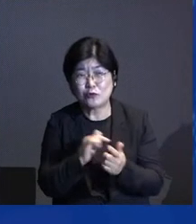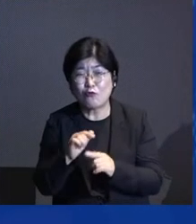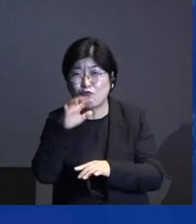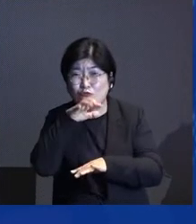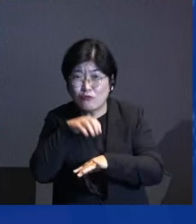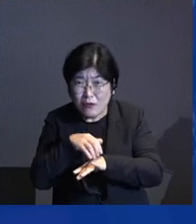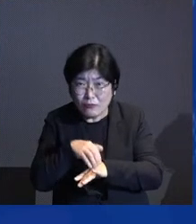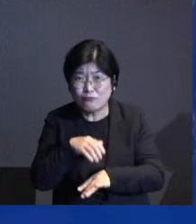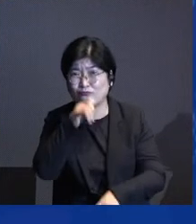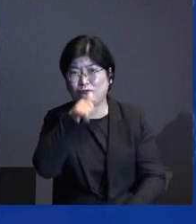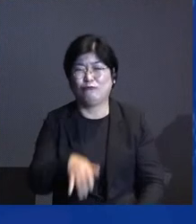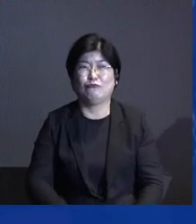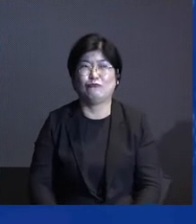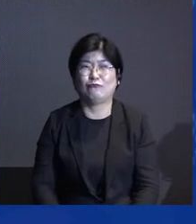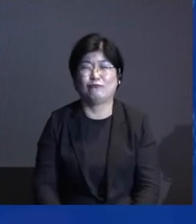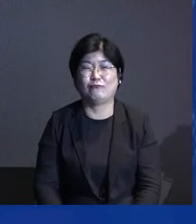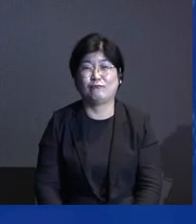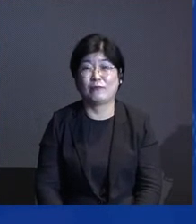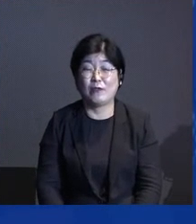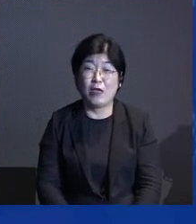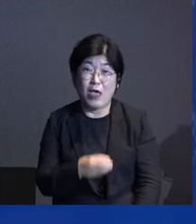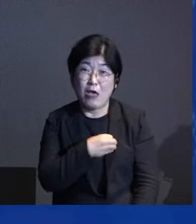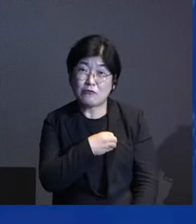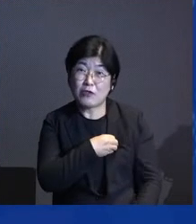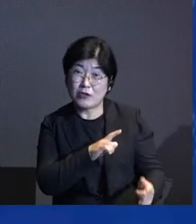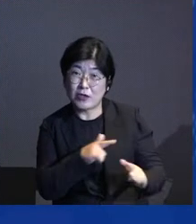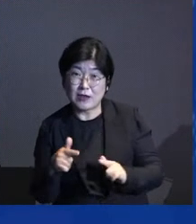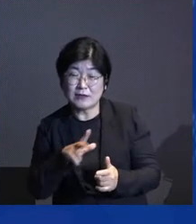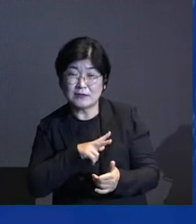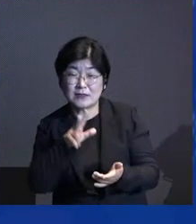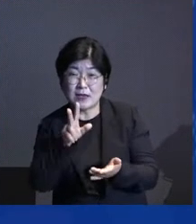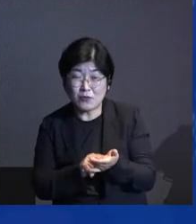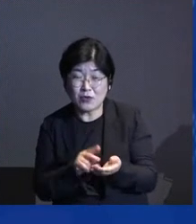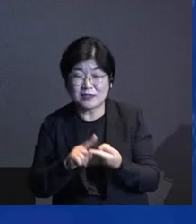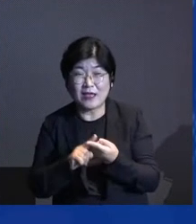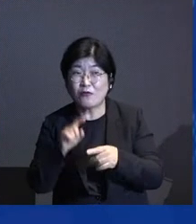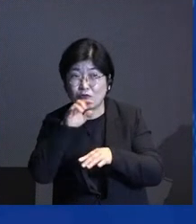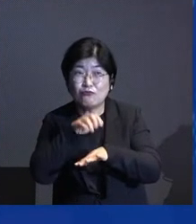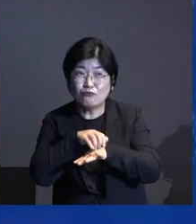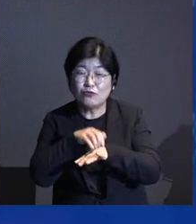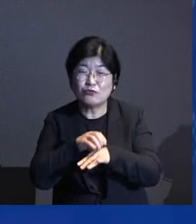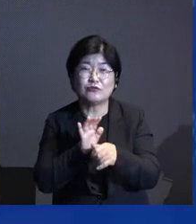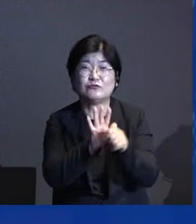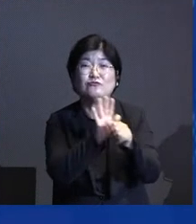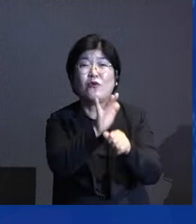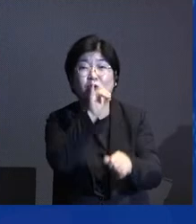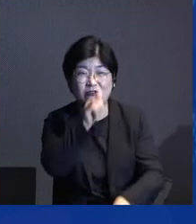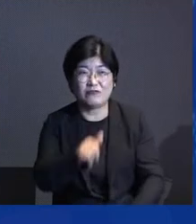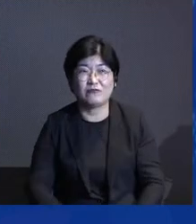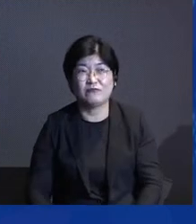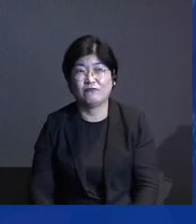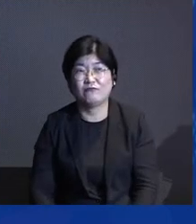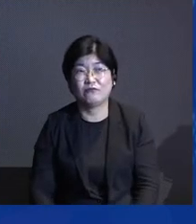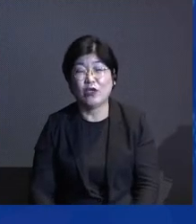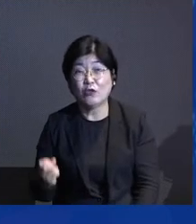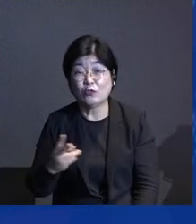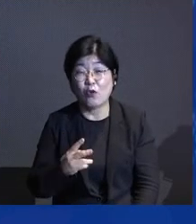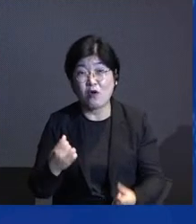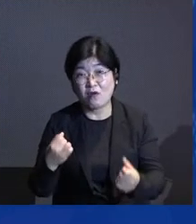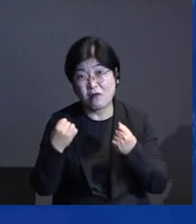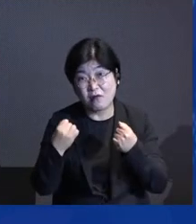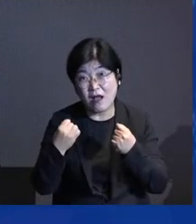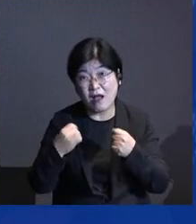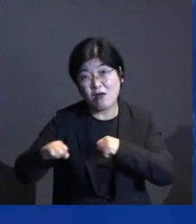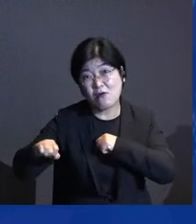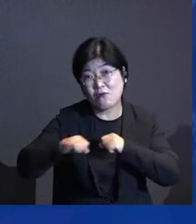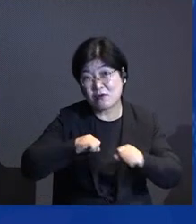livelihood models to members. And next is the healthy and active aging activity area, which the club